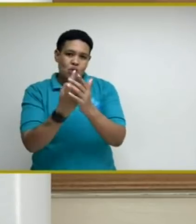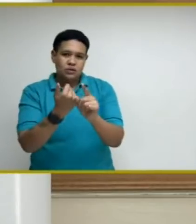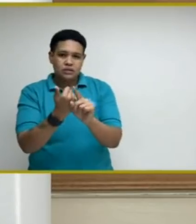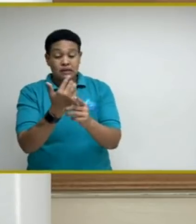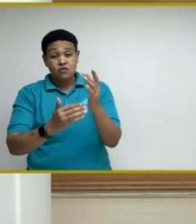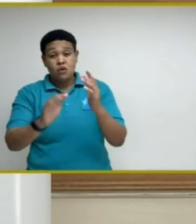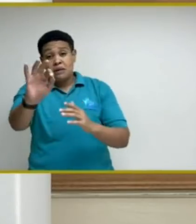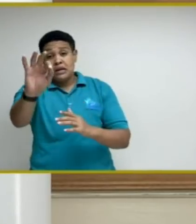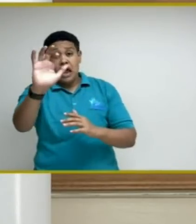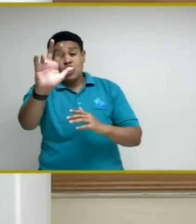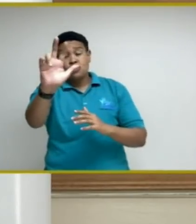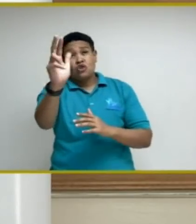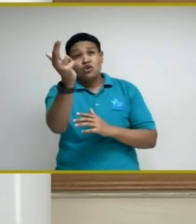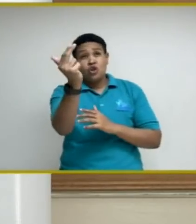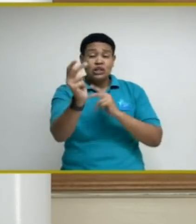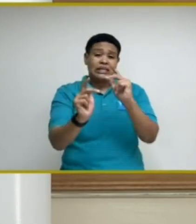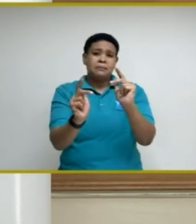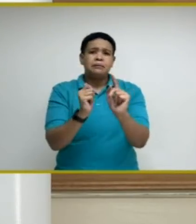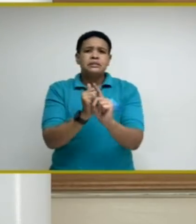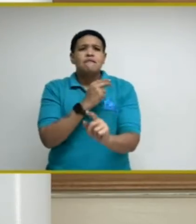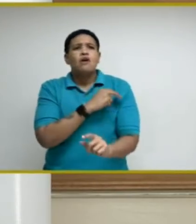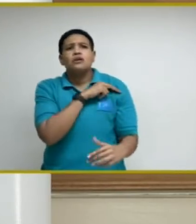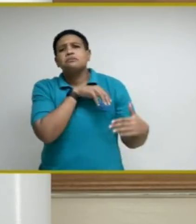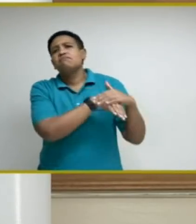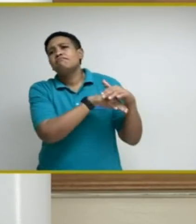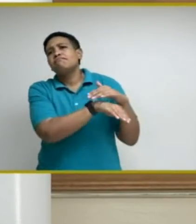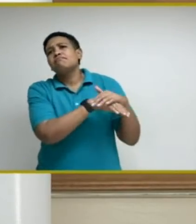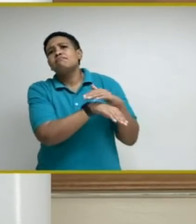some 913 persons were in hospital.